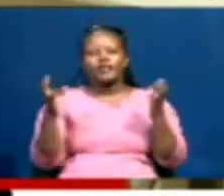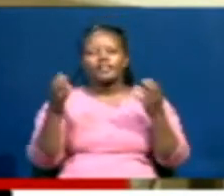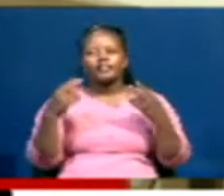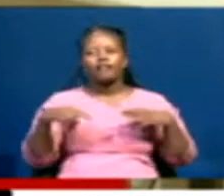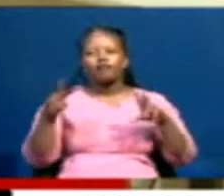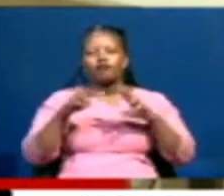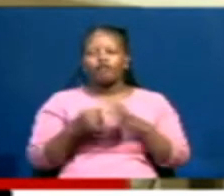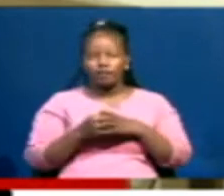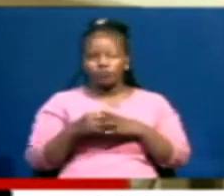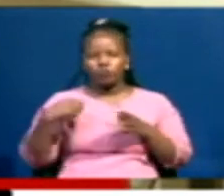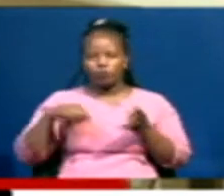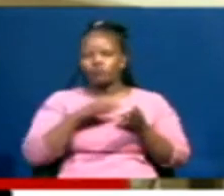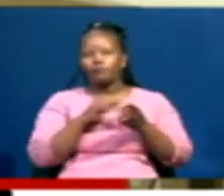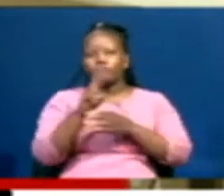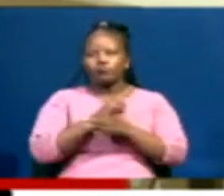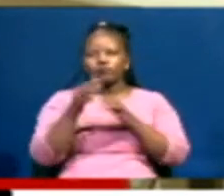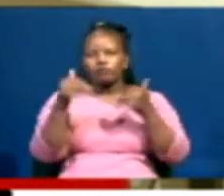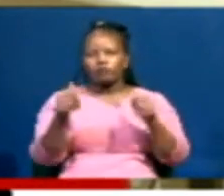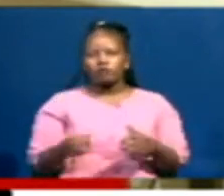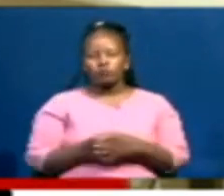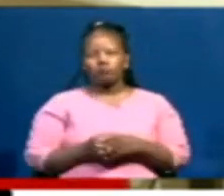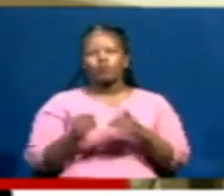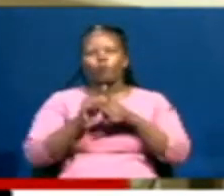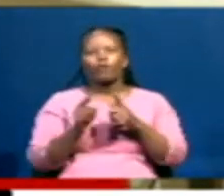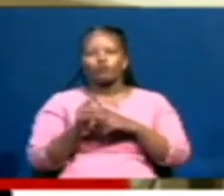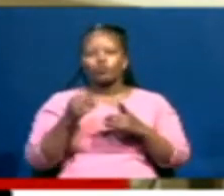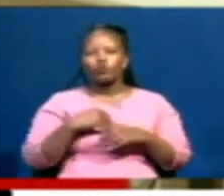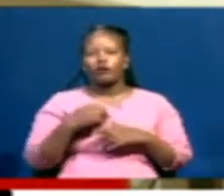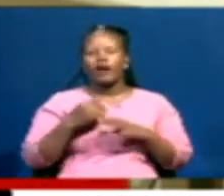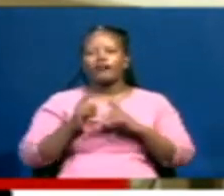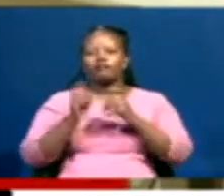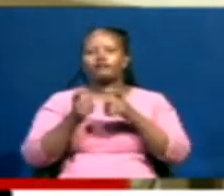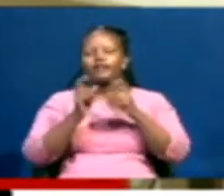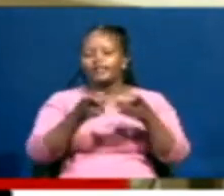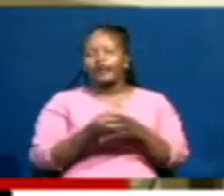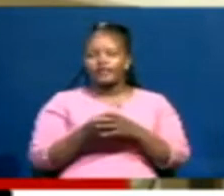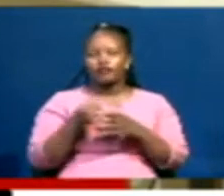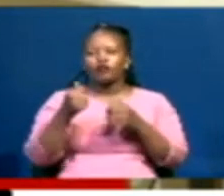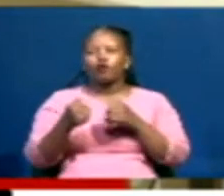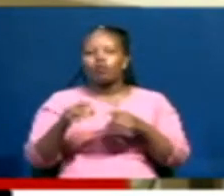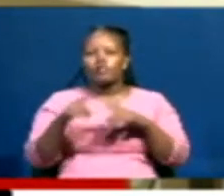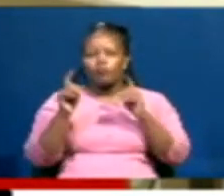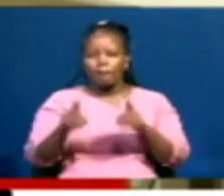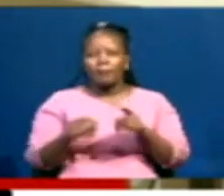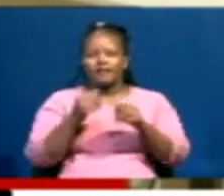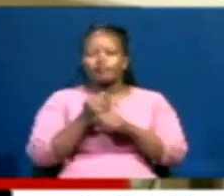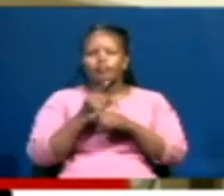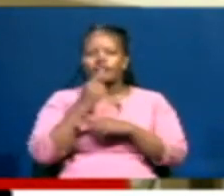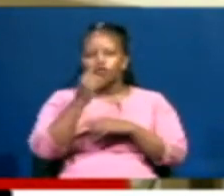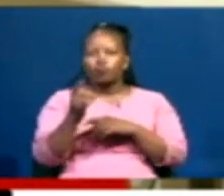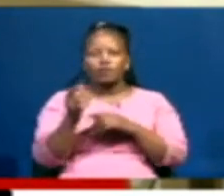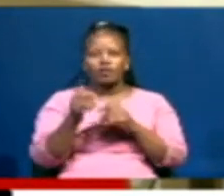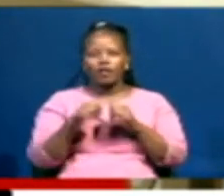exploited. We have also the third area of talent, which we think we need to position as also a product and